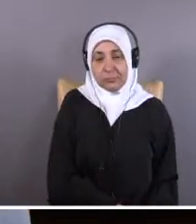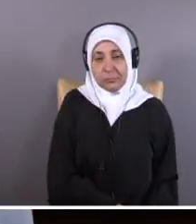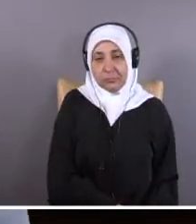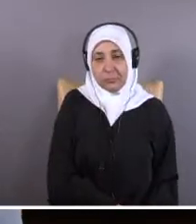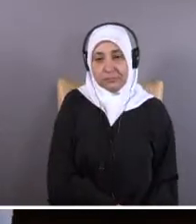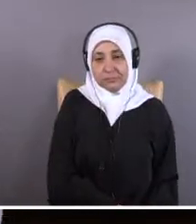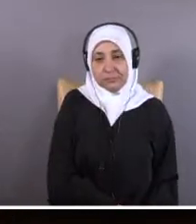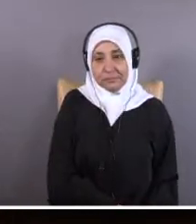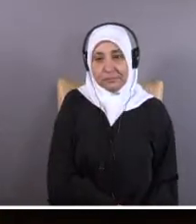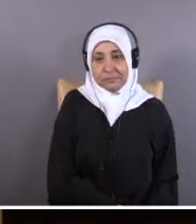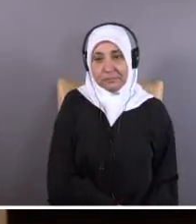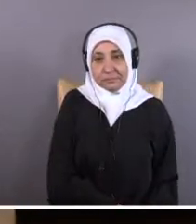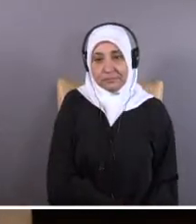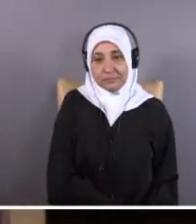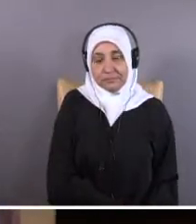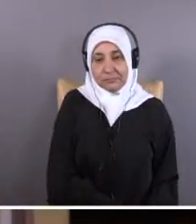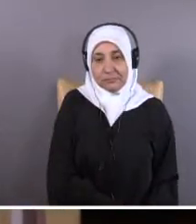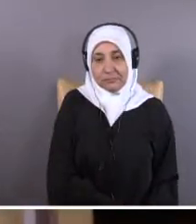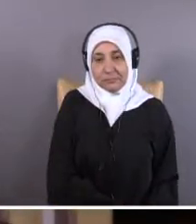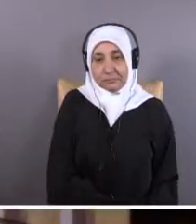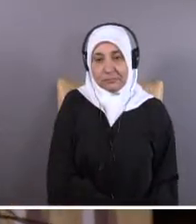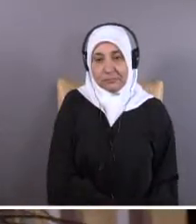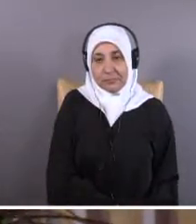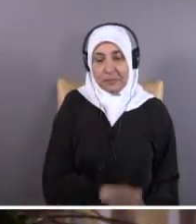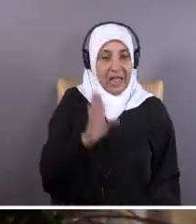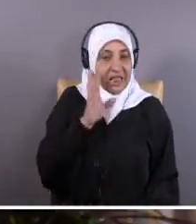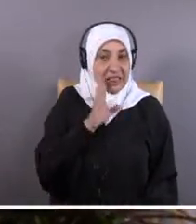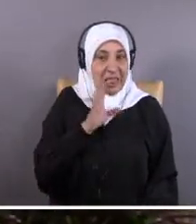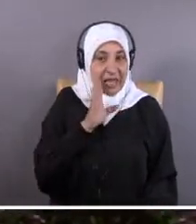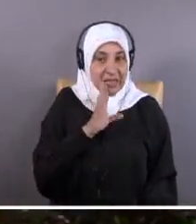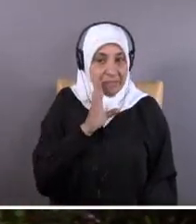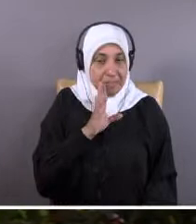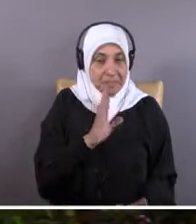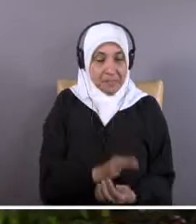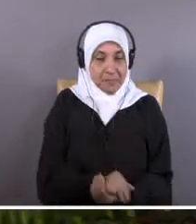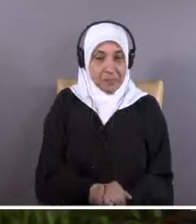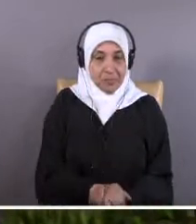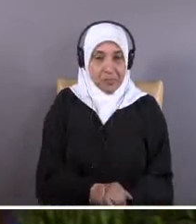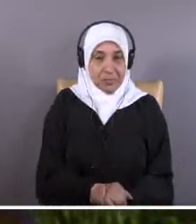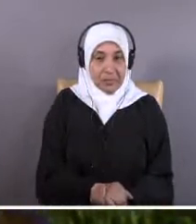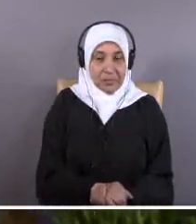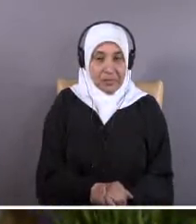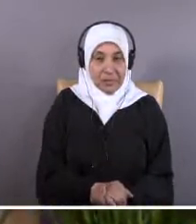This teaching, this Dinachanya,